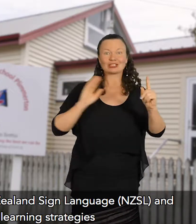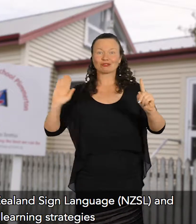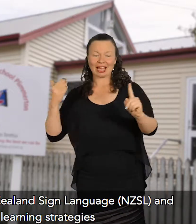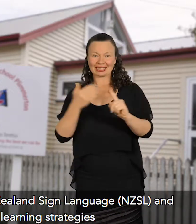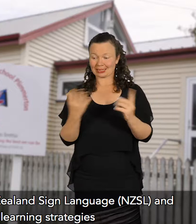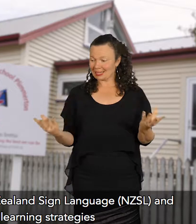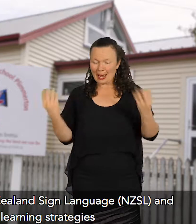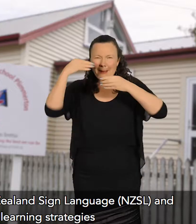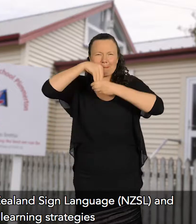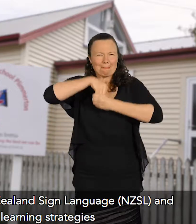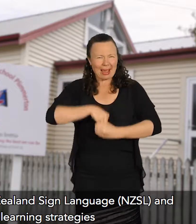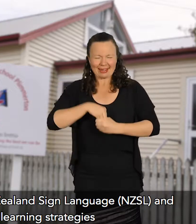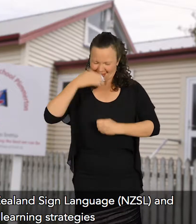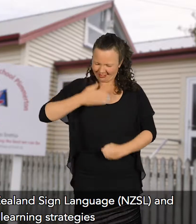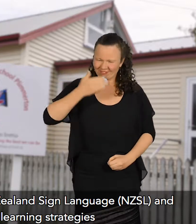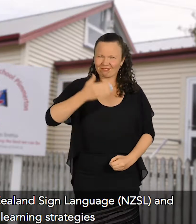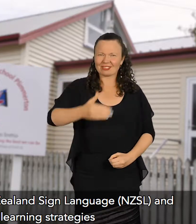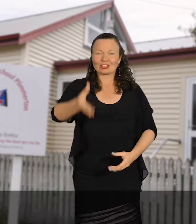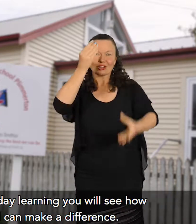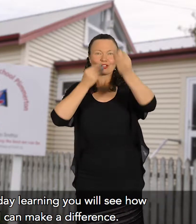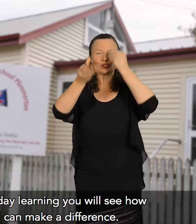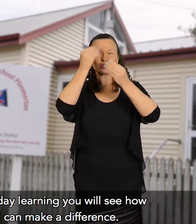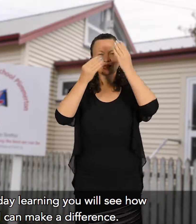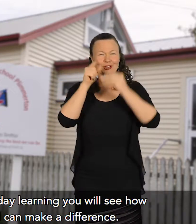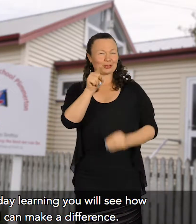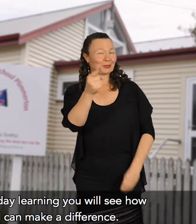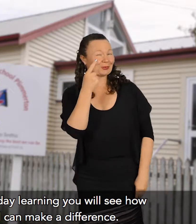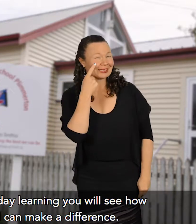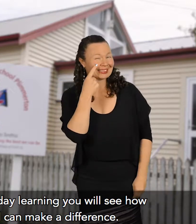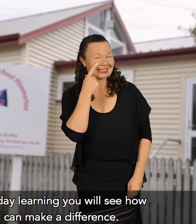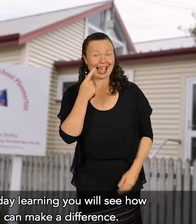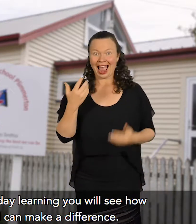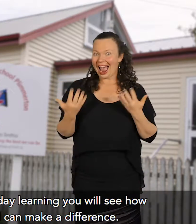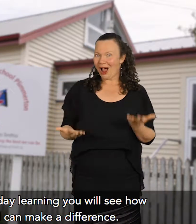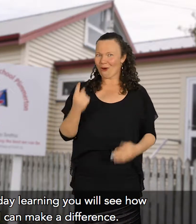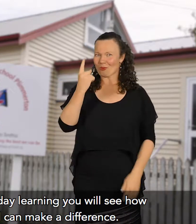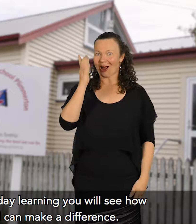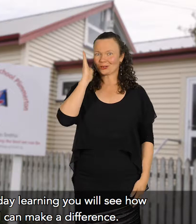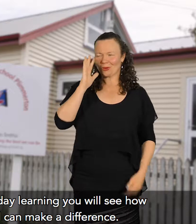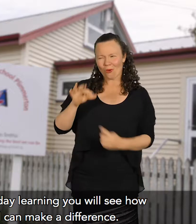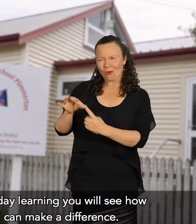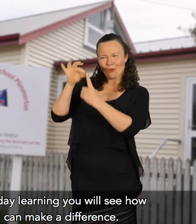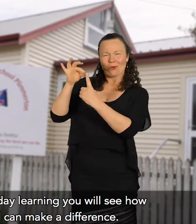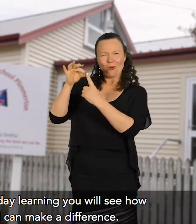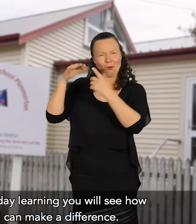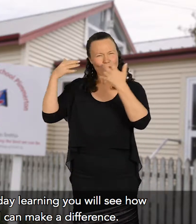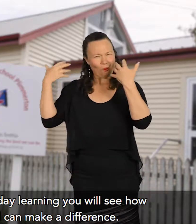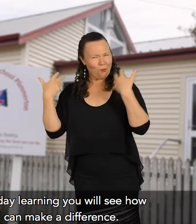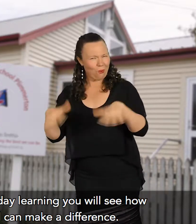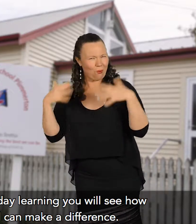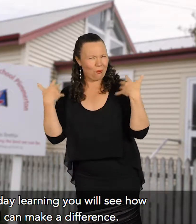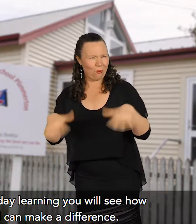Sign Language, NZSL, and visual learning strategies as part of everyday learning, you will see how one school can make a difference.